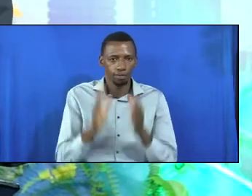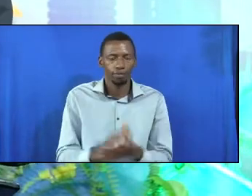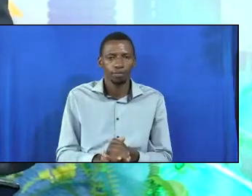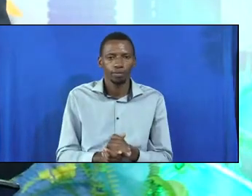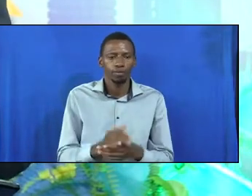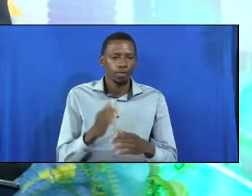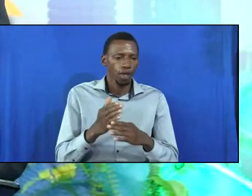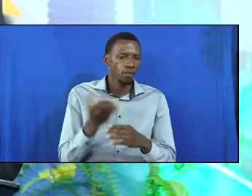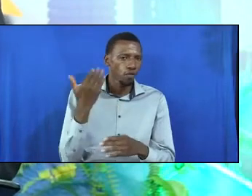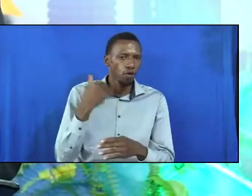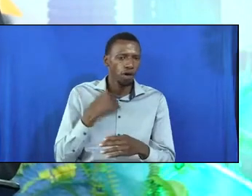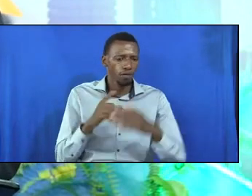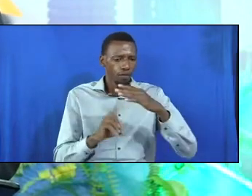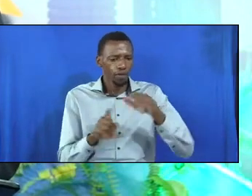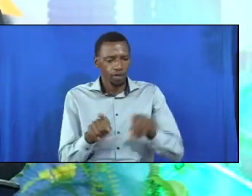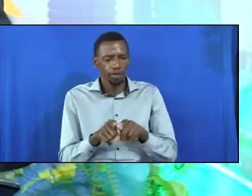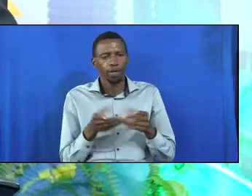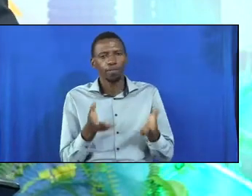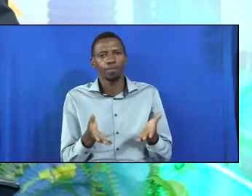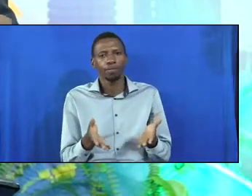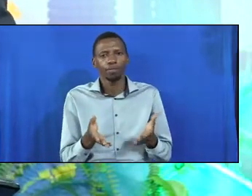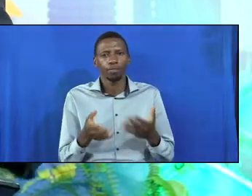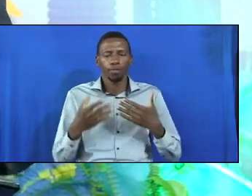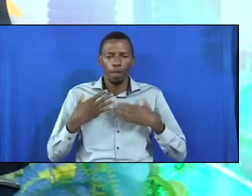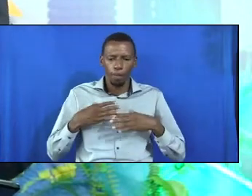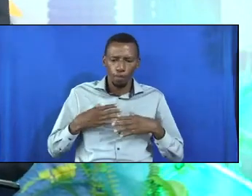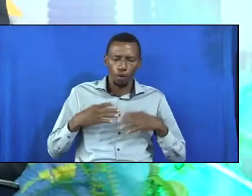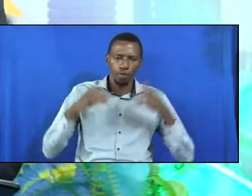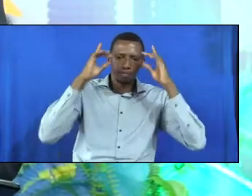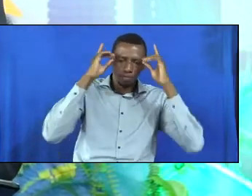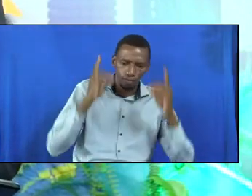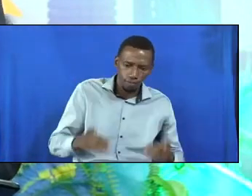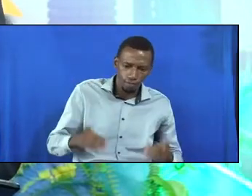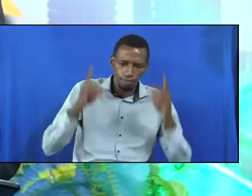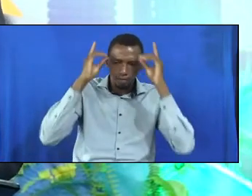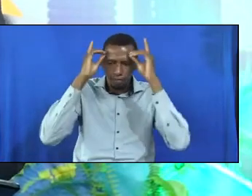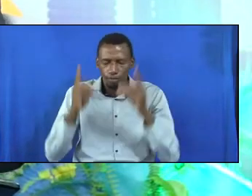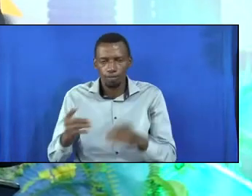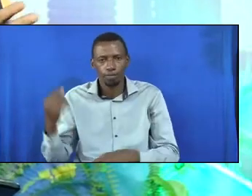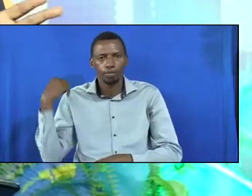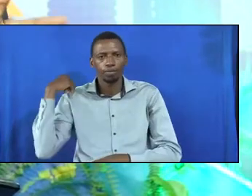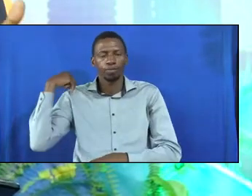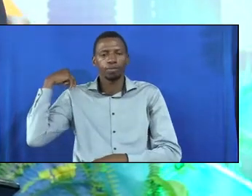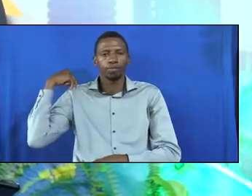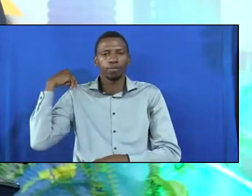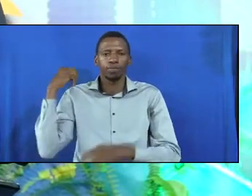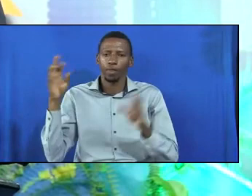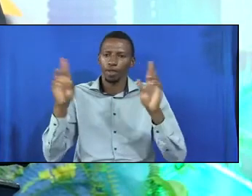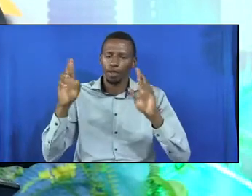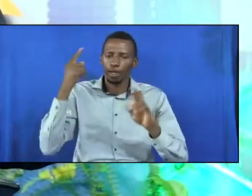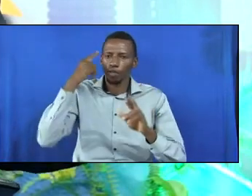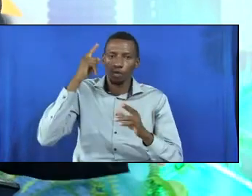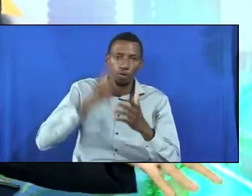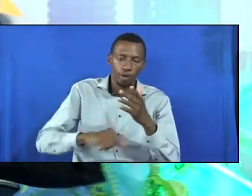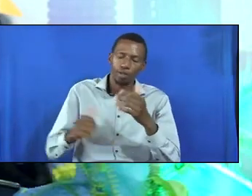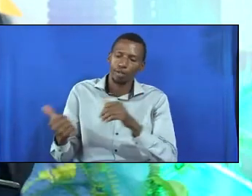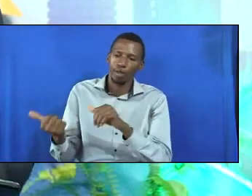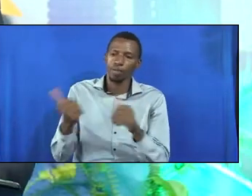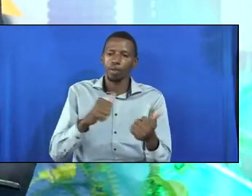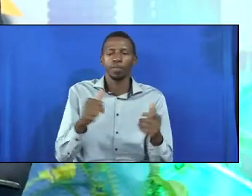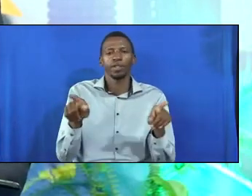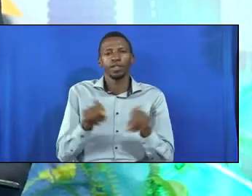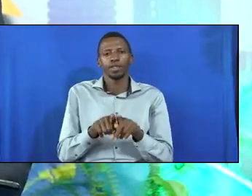They had done a ministry like this. People had made decisions, and now they were going to baptize as we